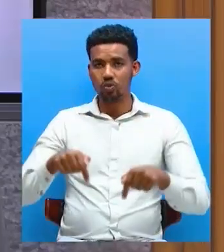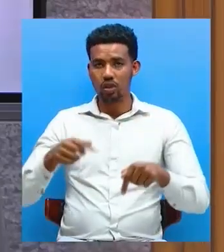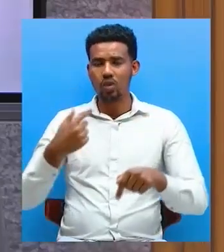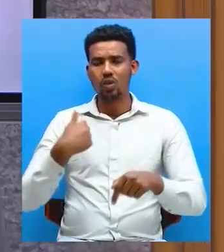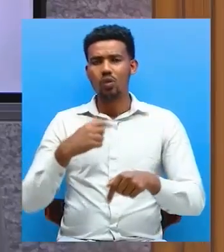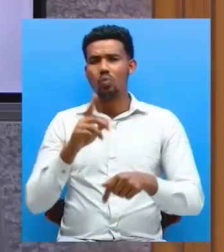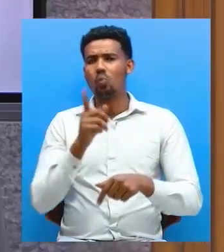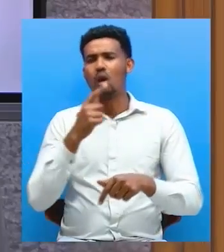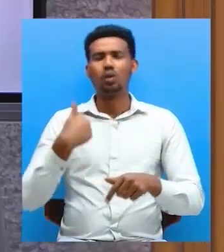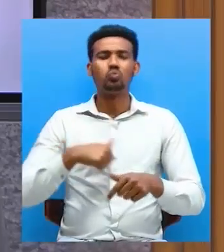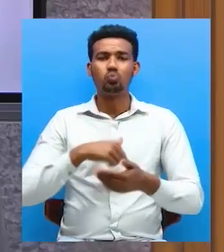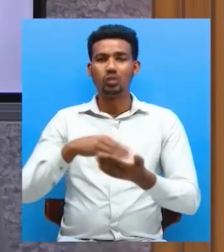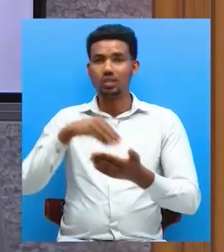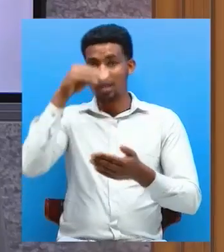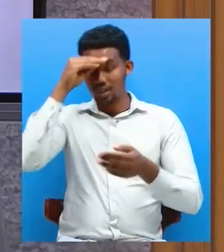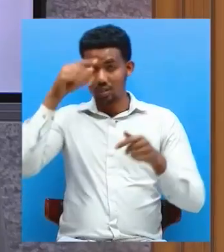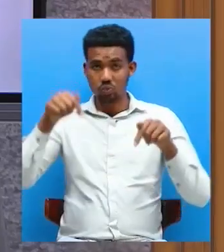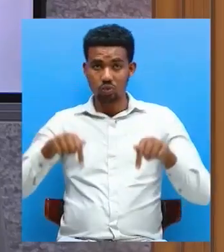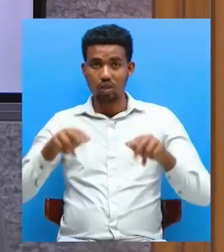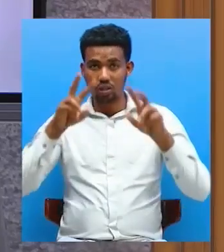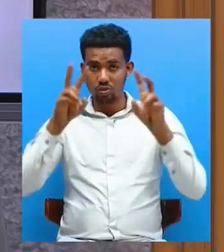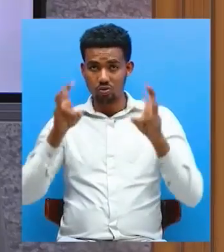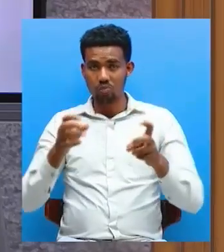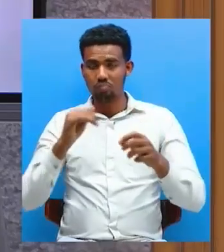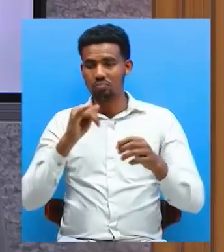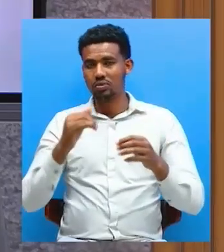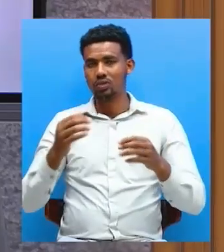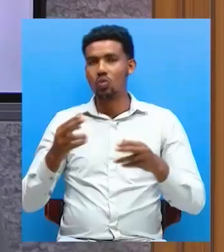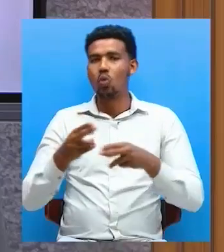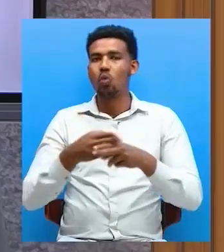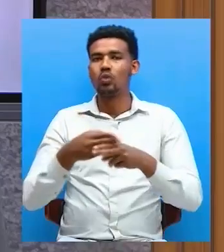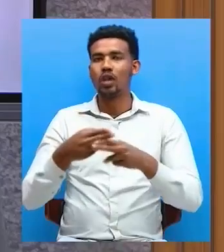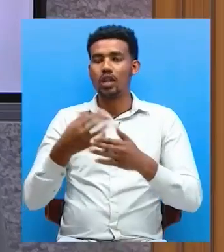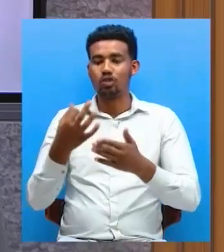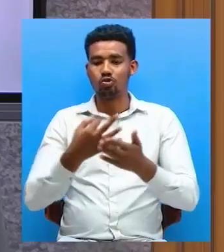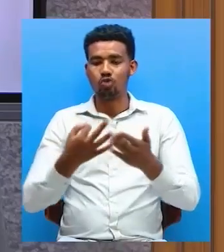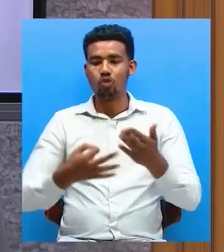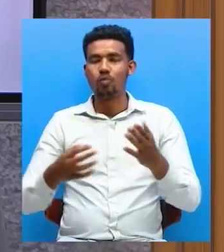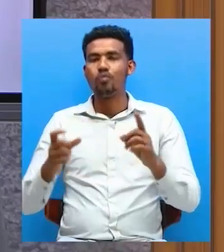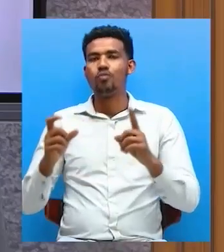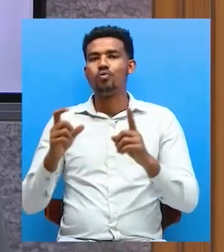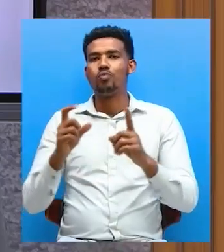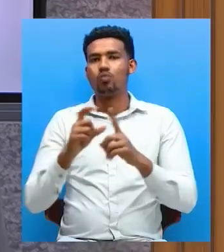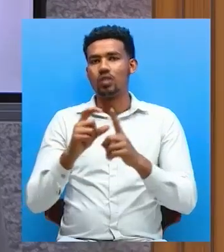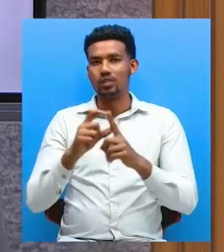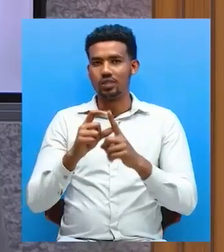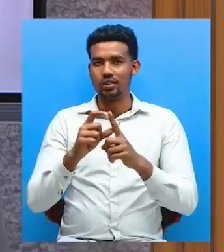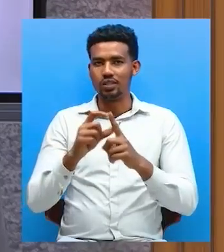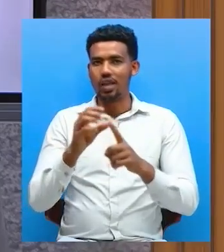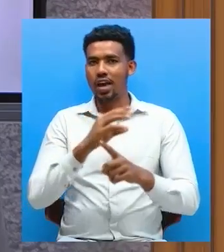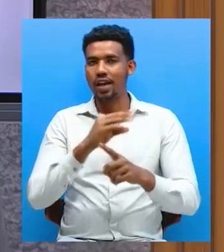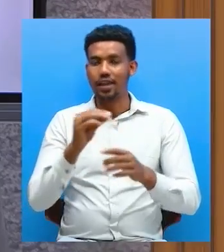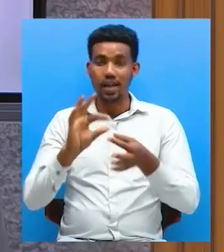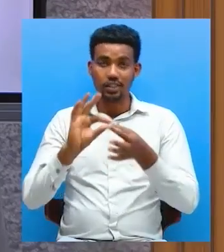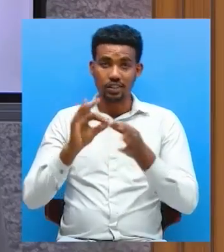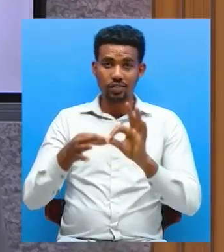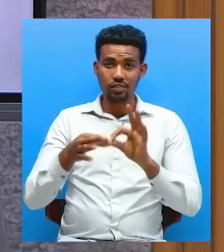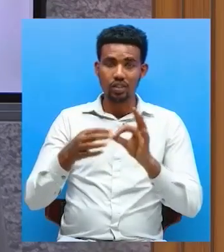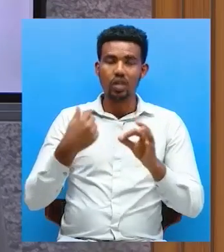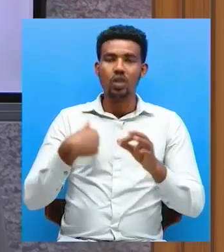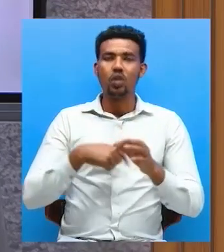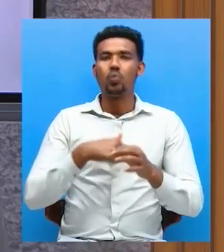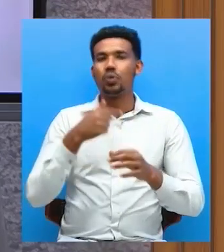learned today? The topic is contracted form of words. And as a definition, we